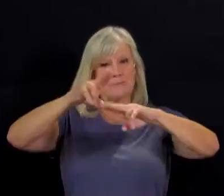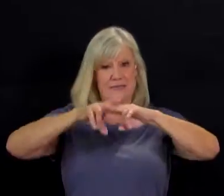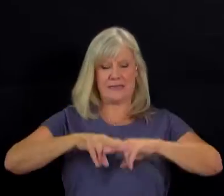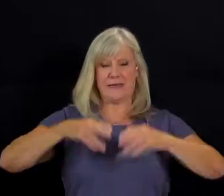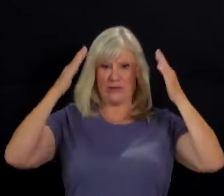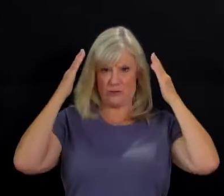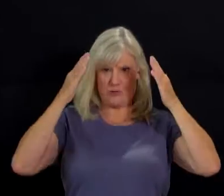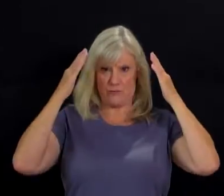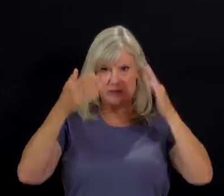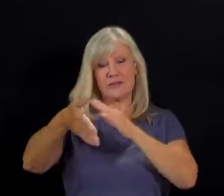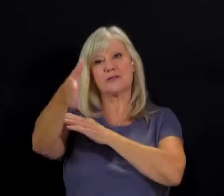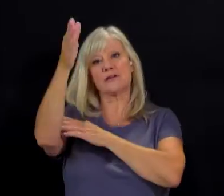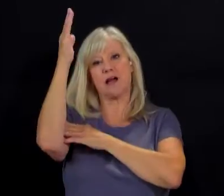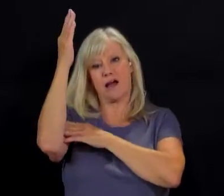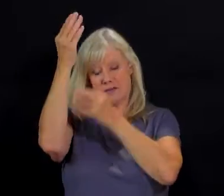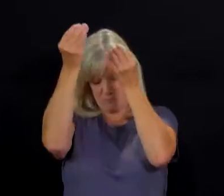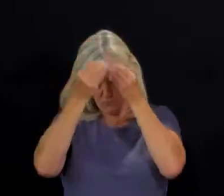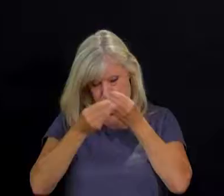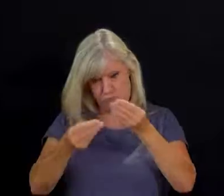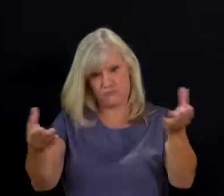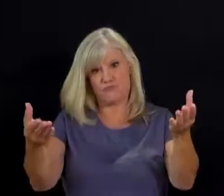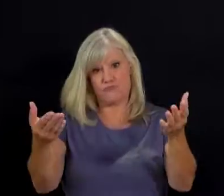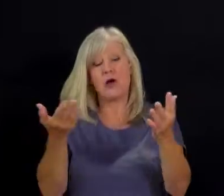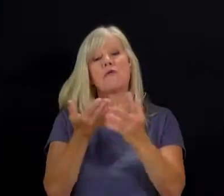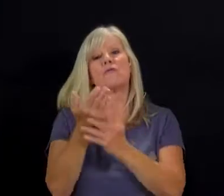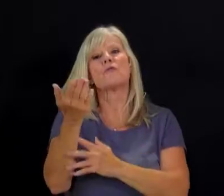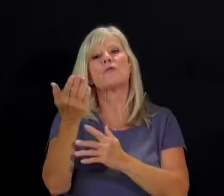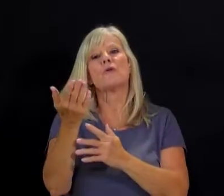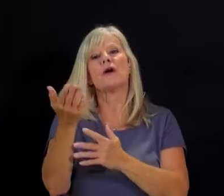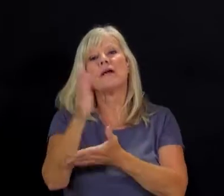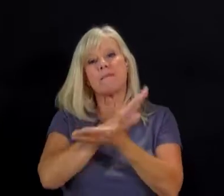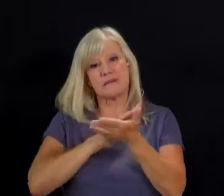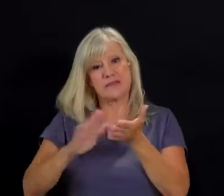listen to the word of God proclaimed in the sacred scriptures.